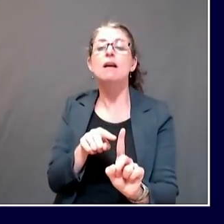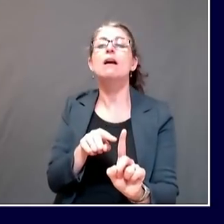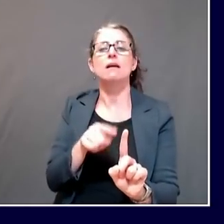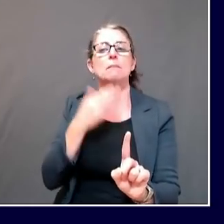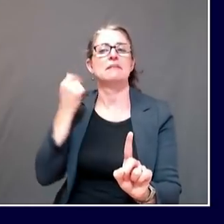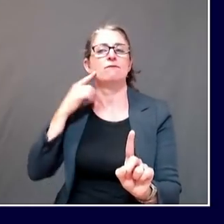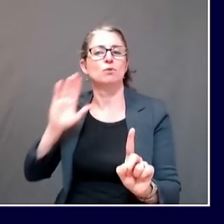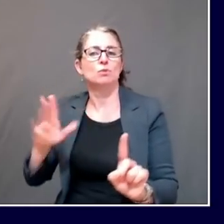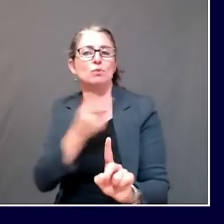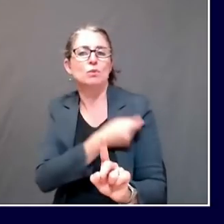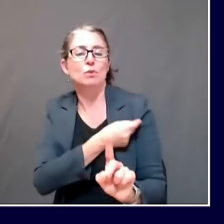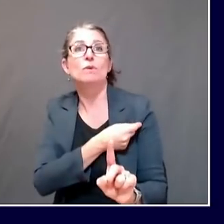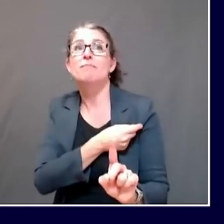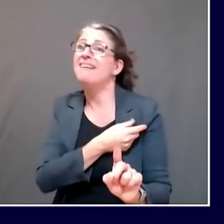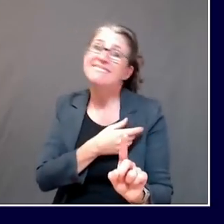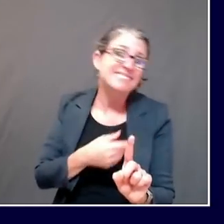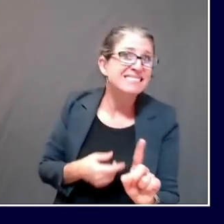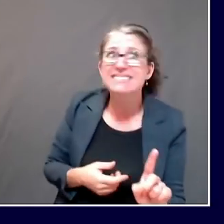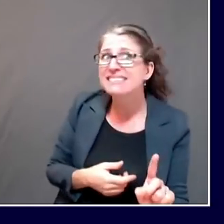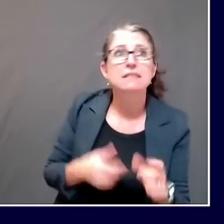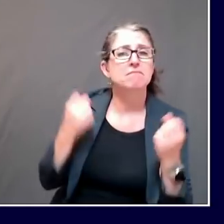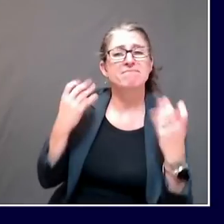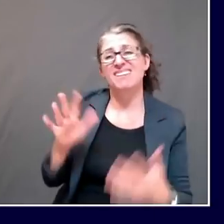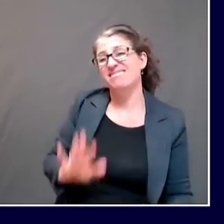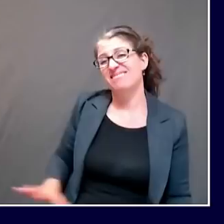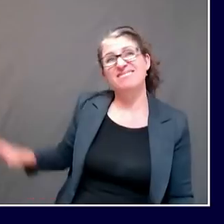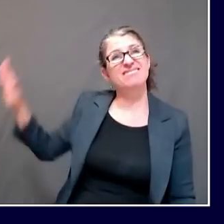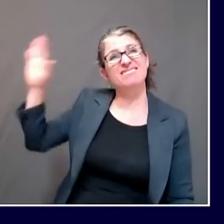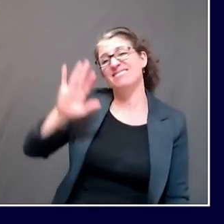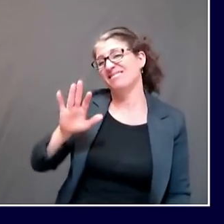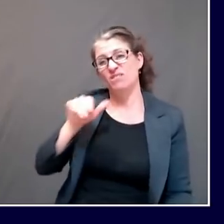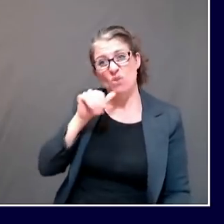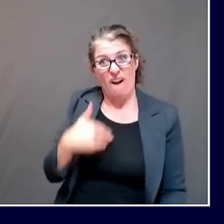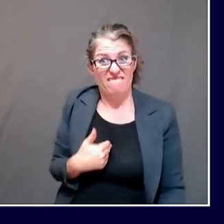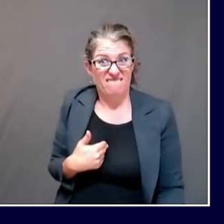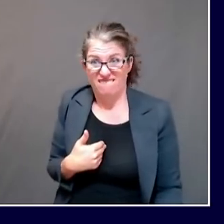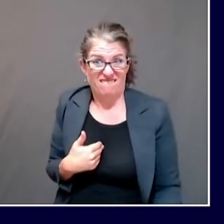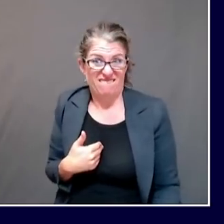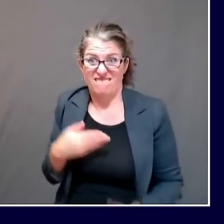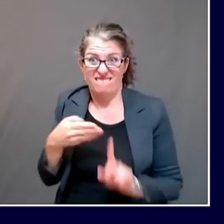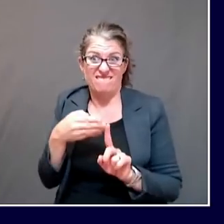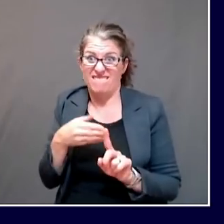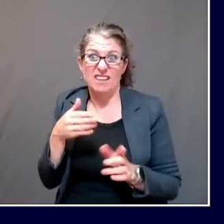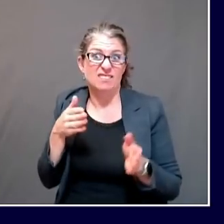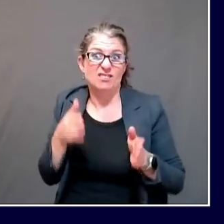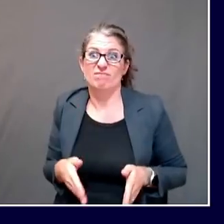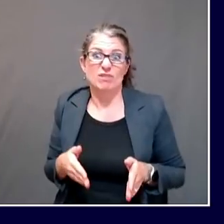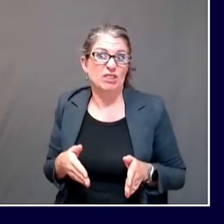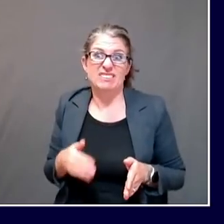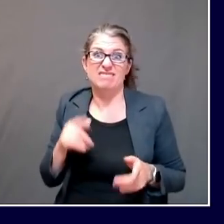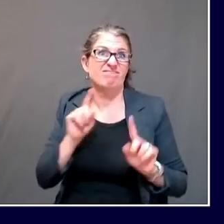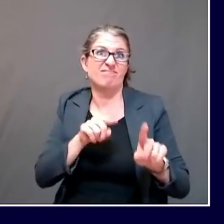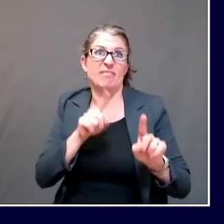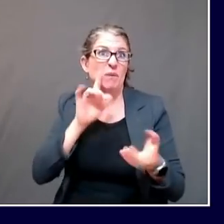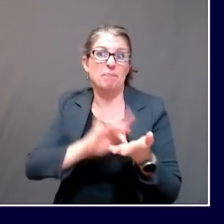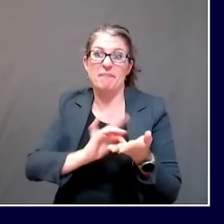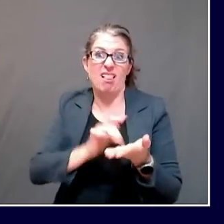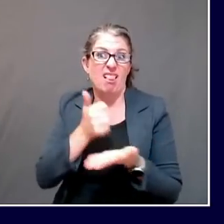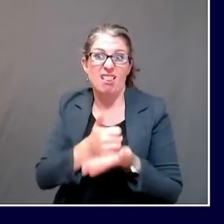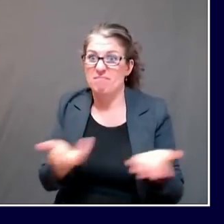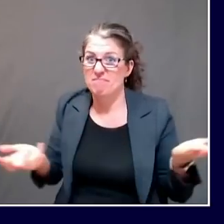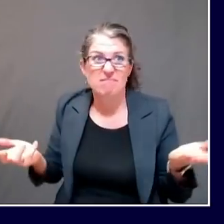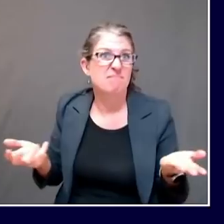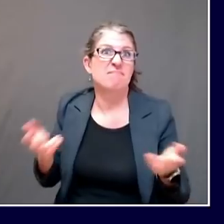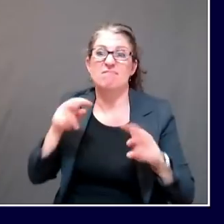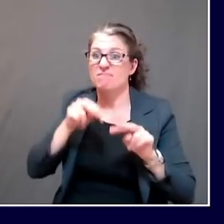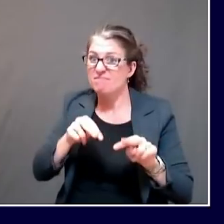from getting a flu shot. So for that reason, we're working with others, commercial pharmacies, individuals that operate